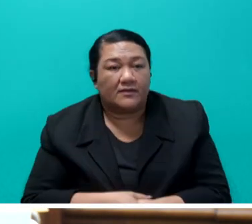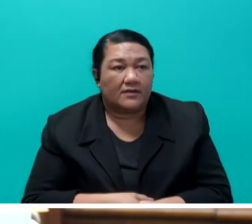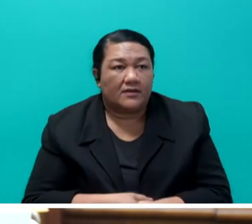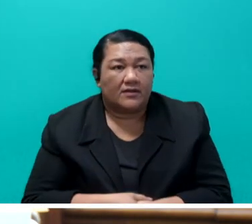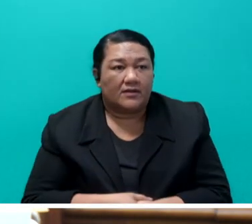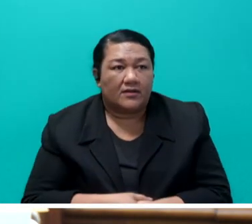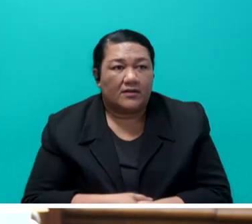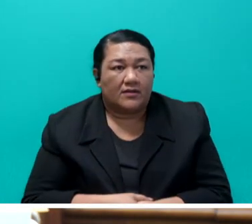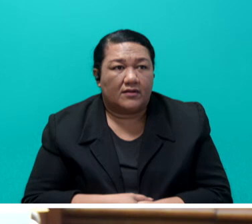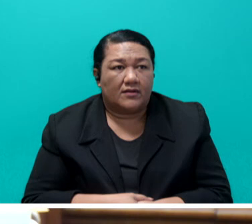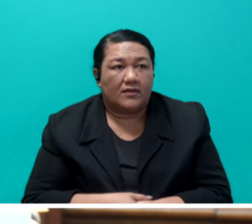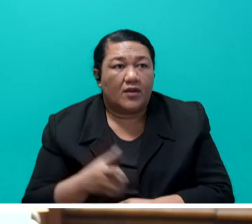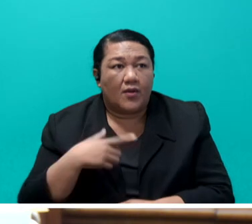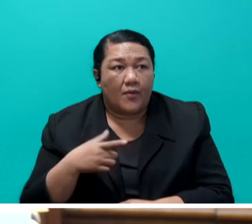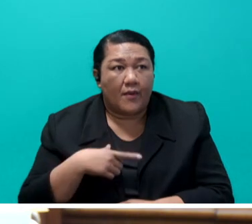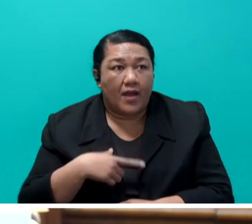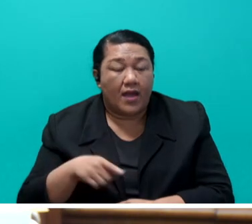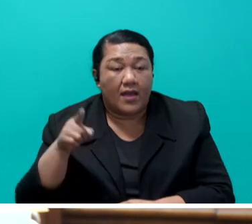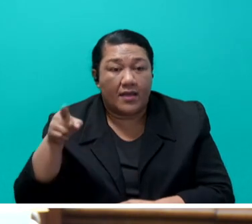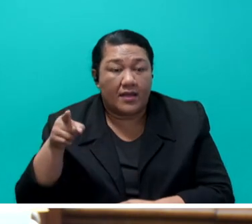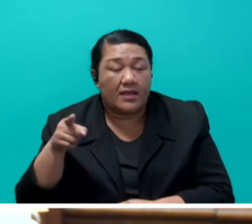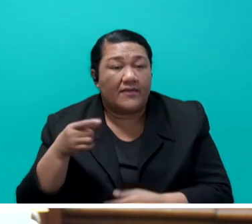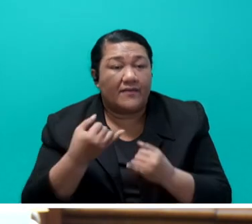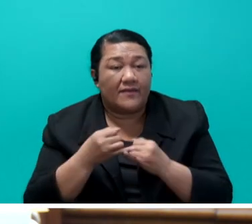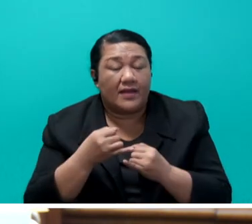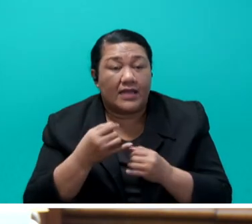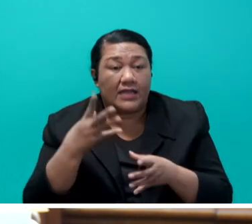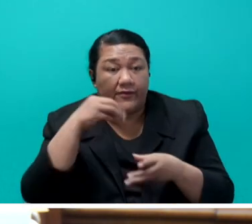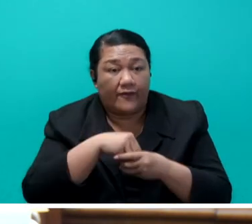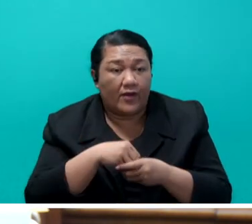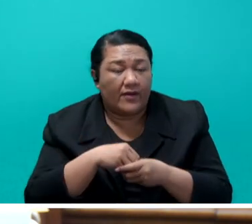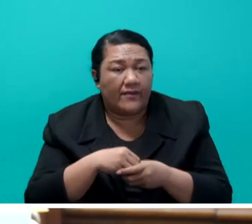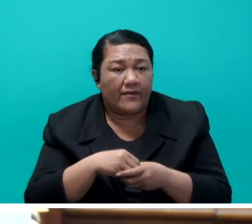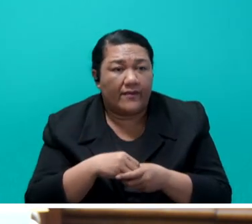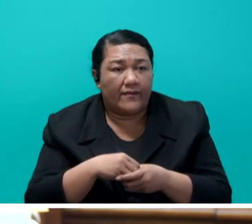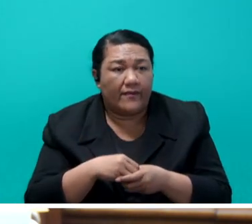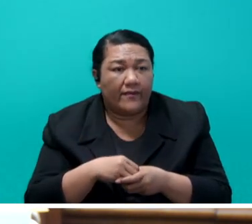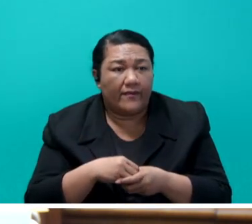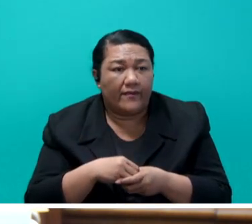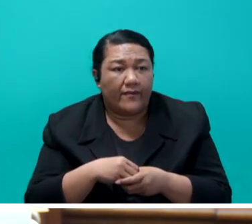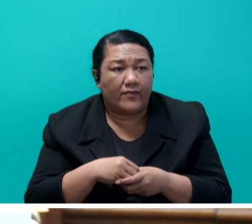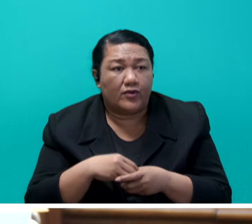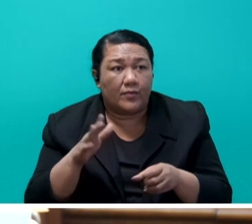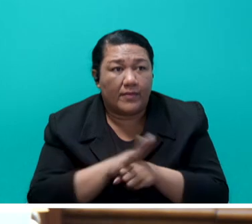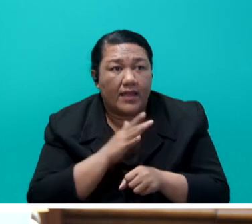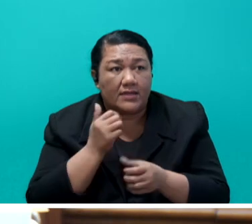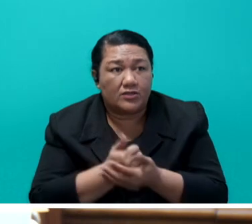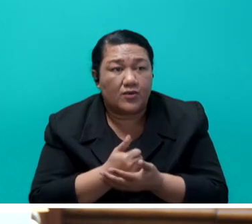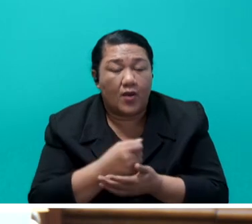While the quantity involved is substantial, we must consider that the Pacific Ocean covers about